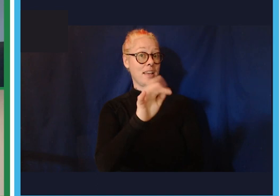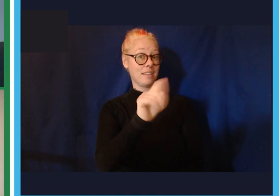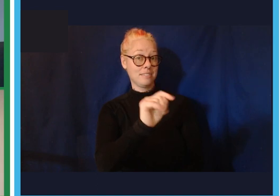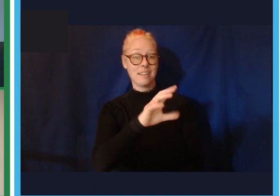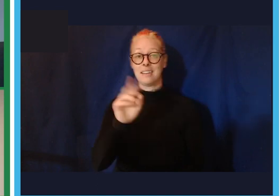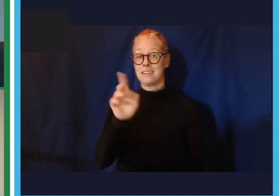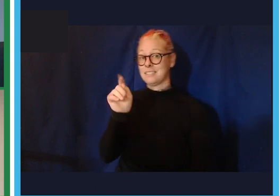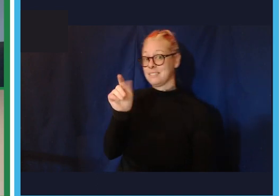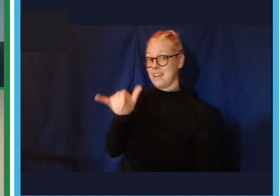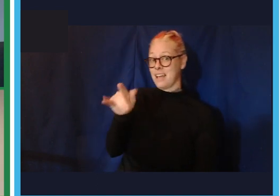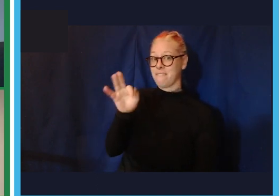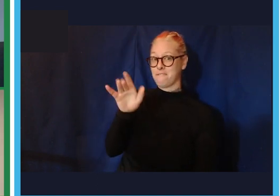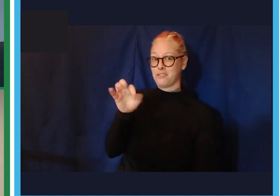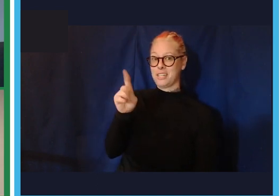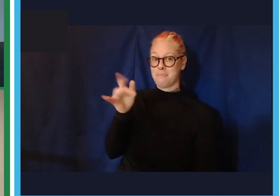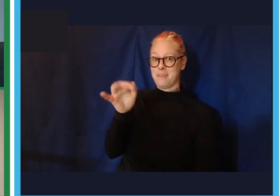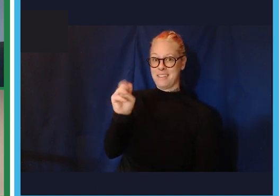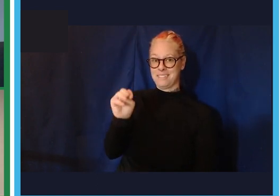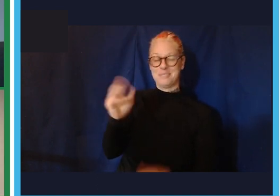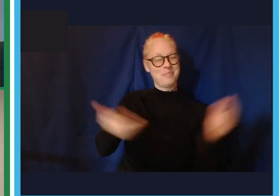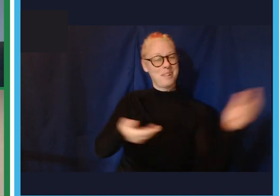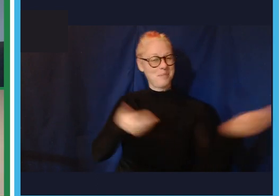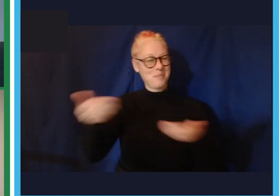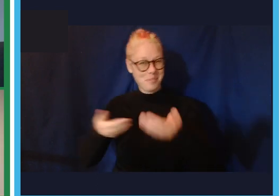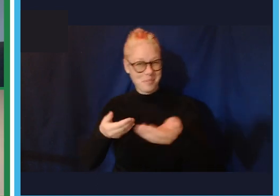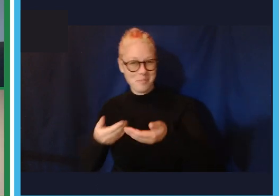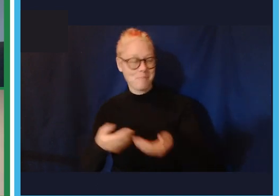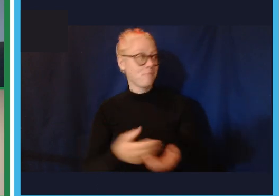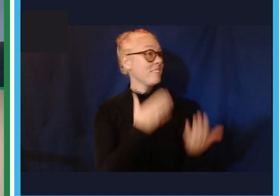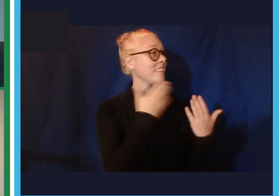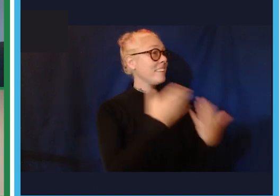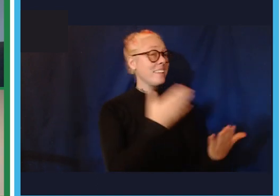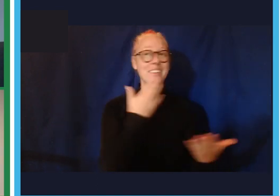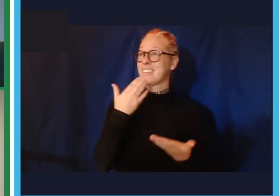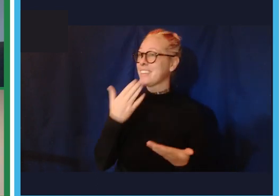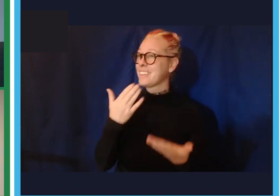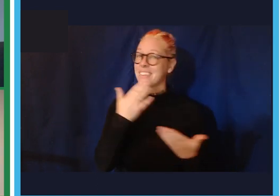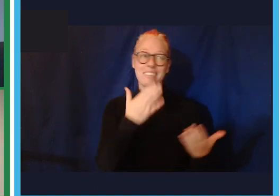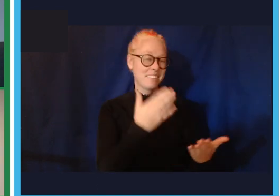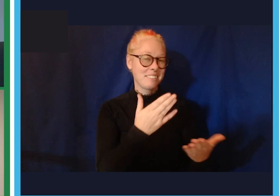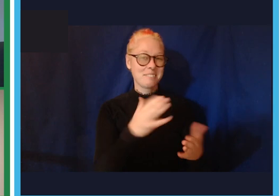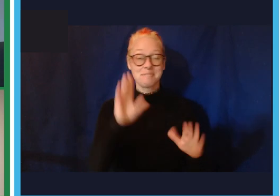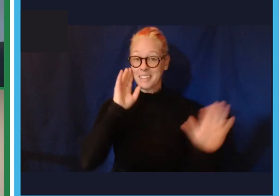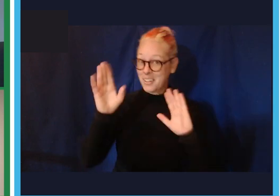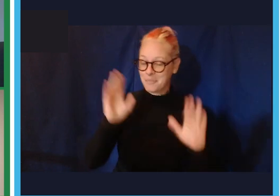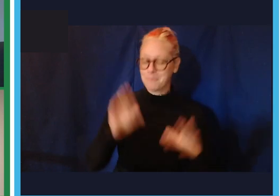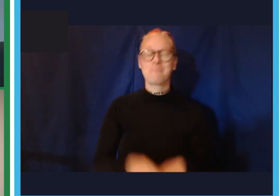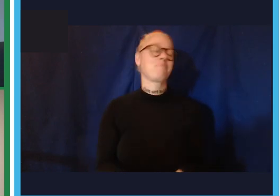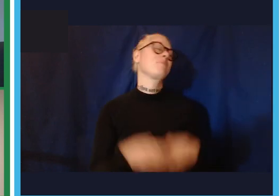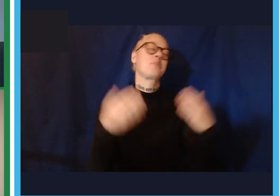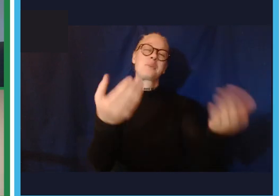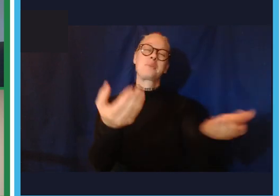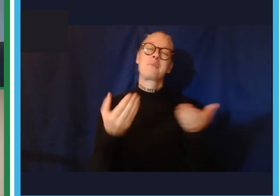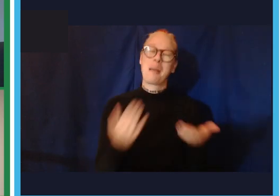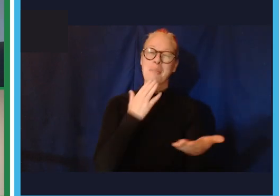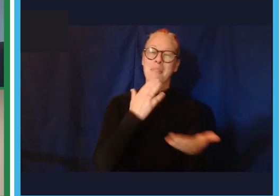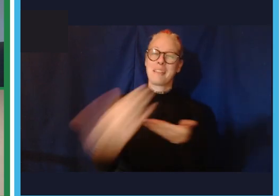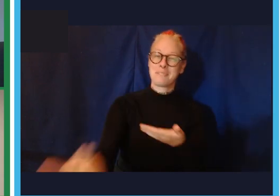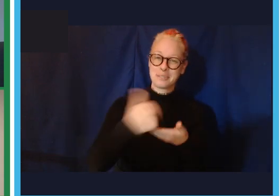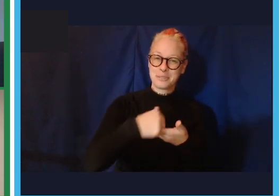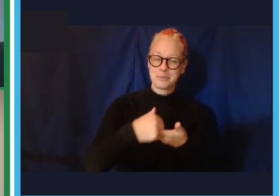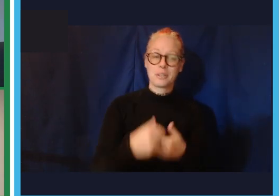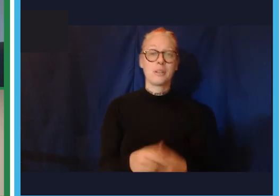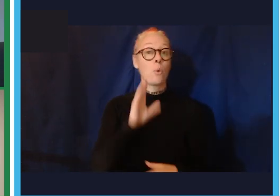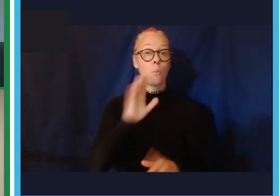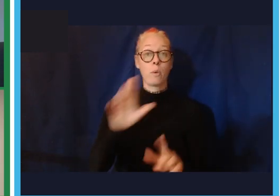Kulbinder, Saran, Caldwell, as well as Graham Kent and Ty Freedman to the show. Welcome, everyone. Thank you for having